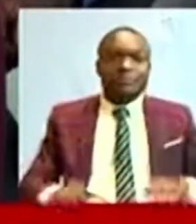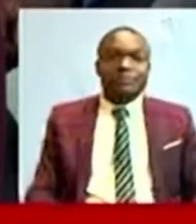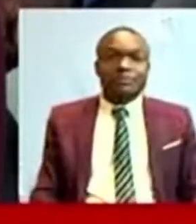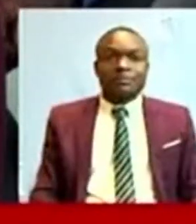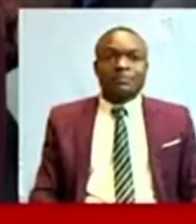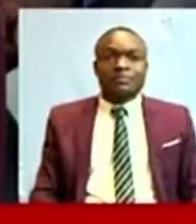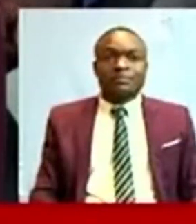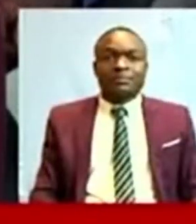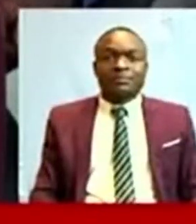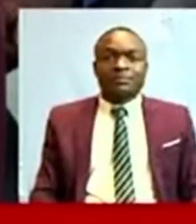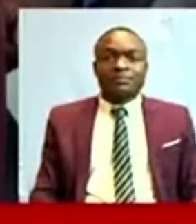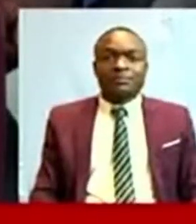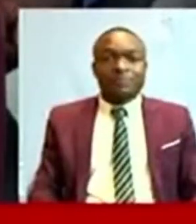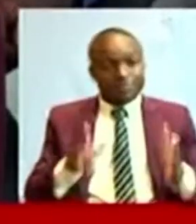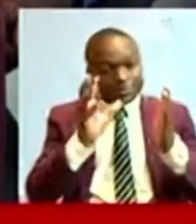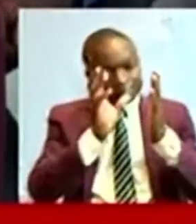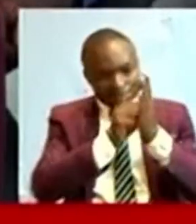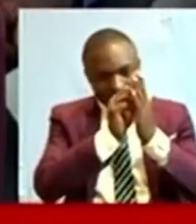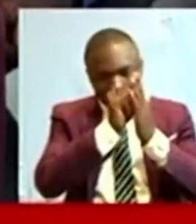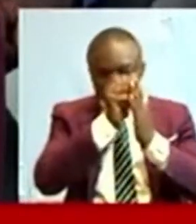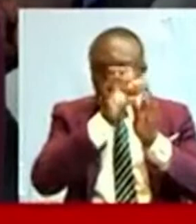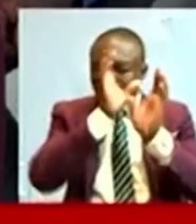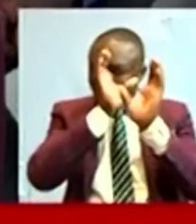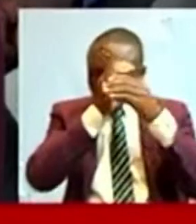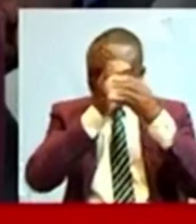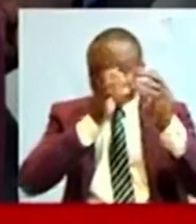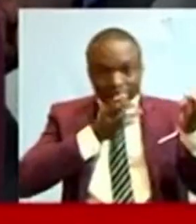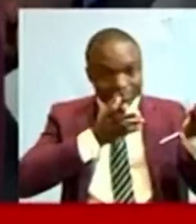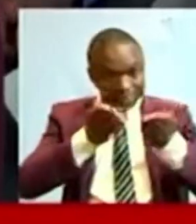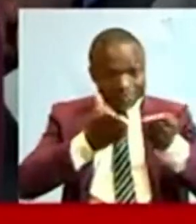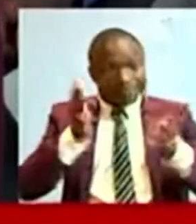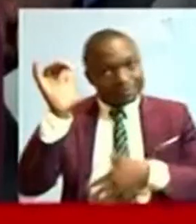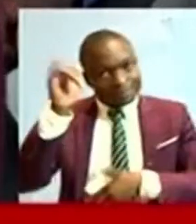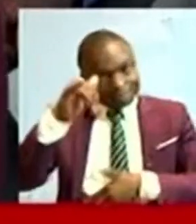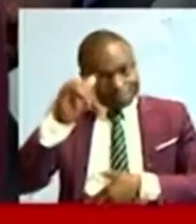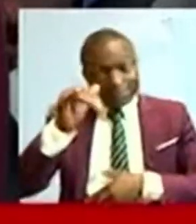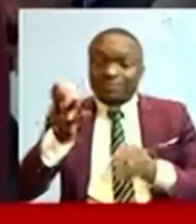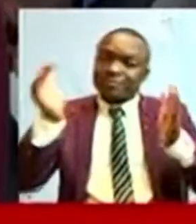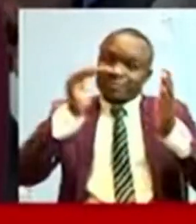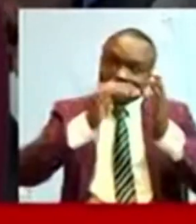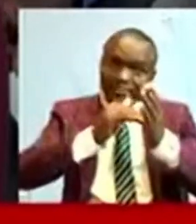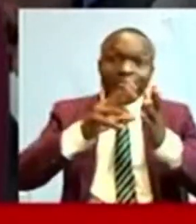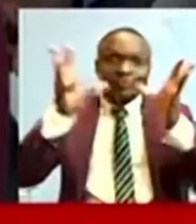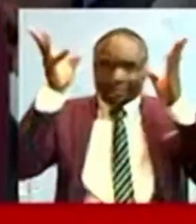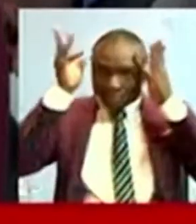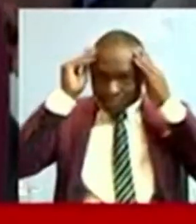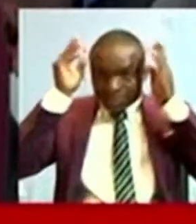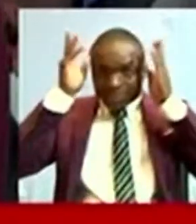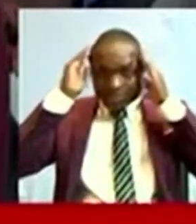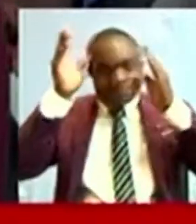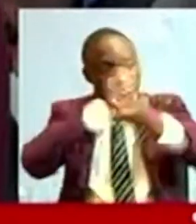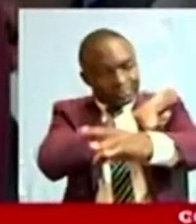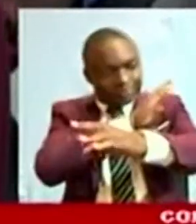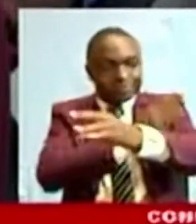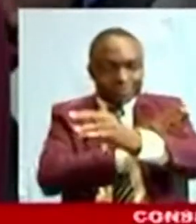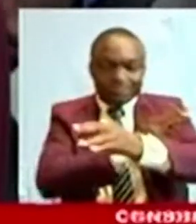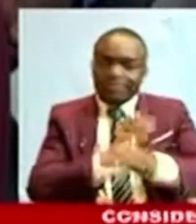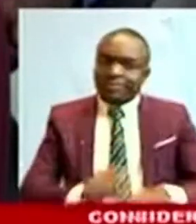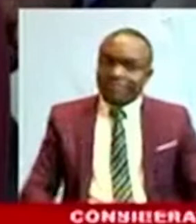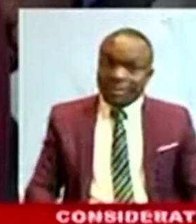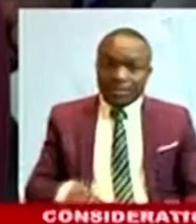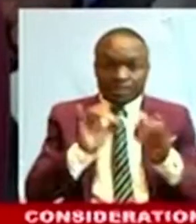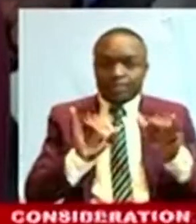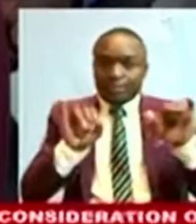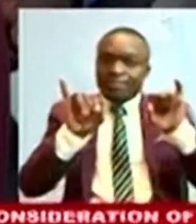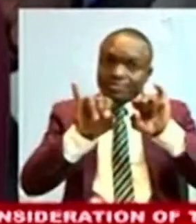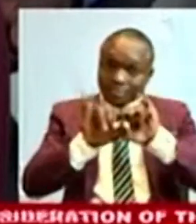of cancer screening services. Yes, again, knowledge is power. It is important